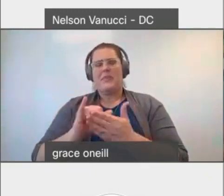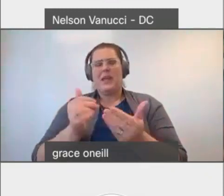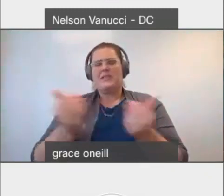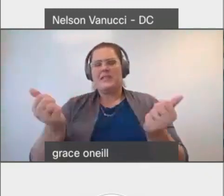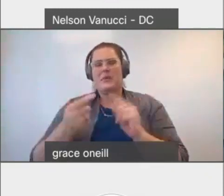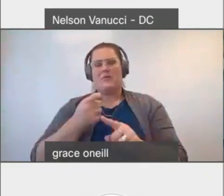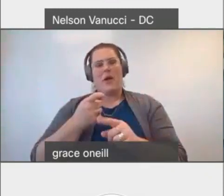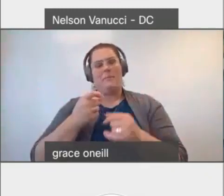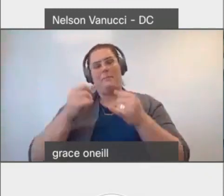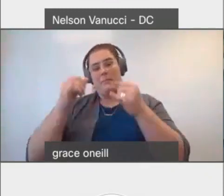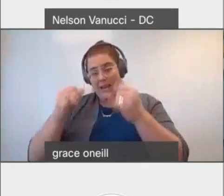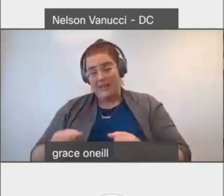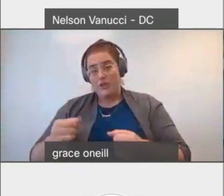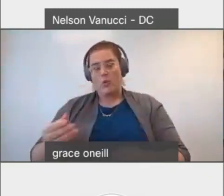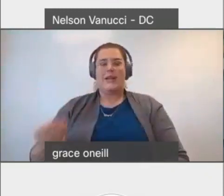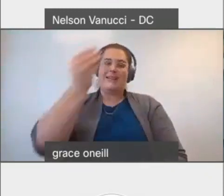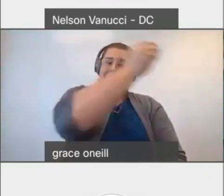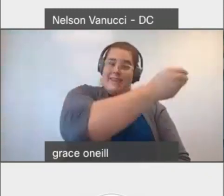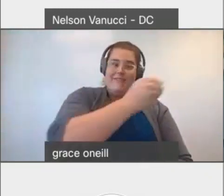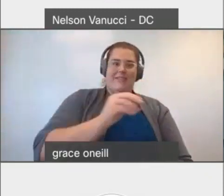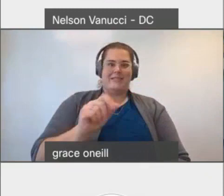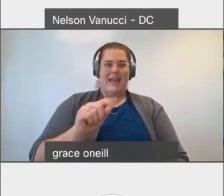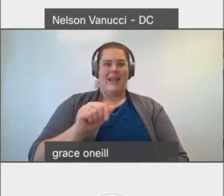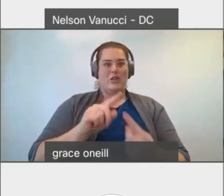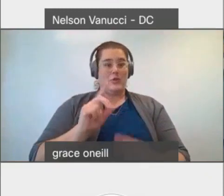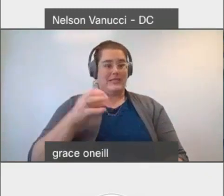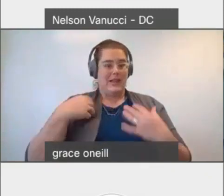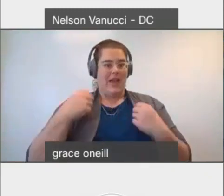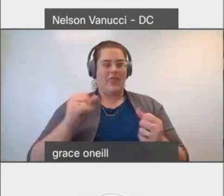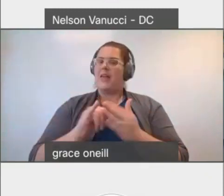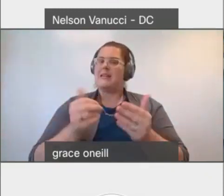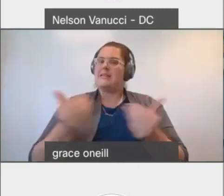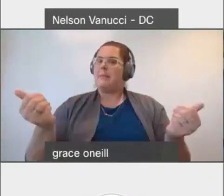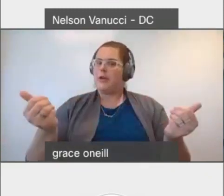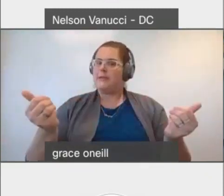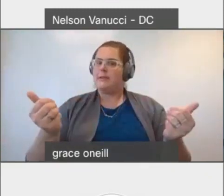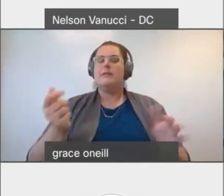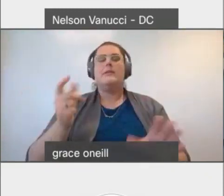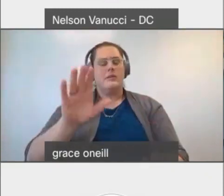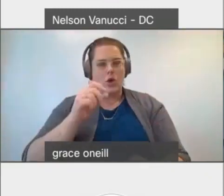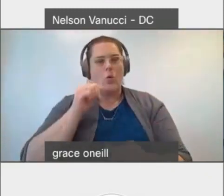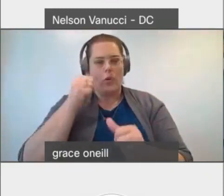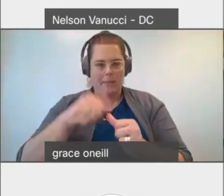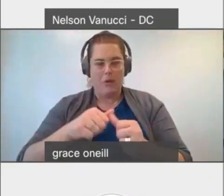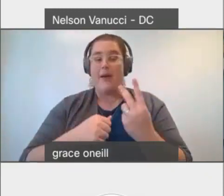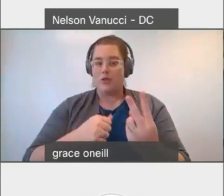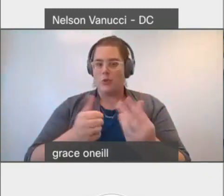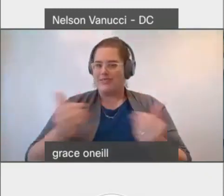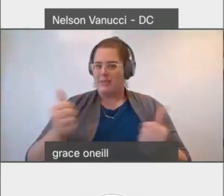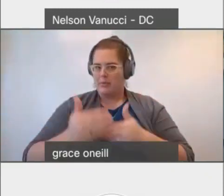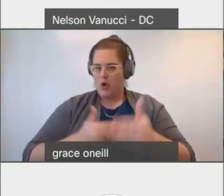individual giving their information to DC Health. So keep in mind, we have two different things going on here. One